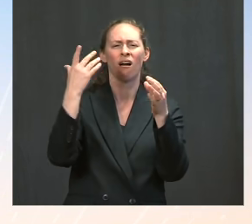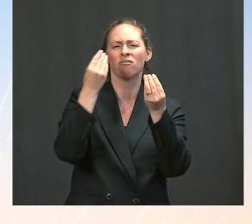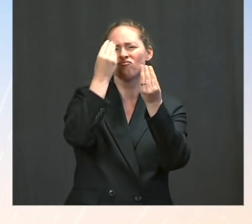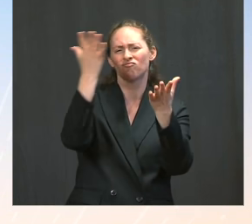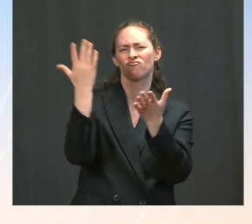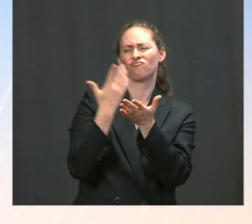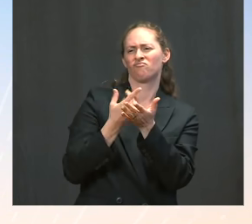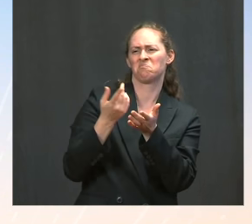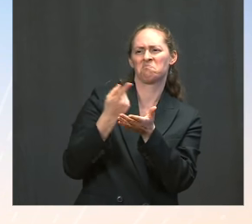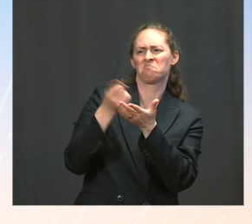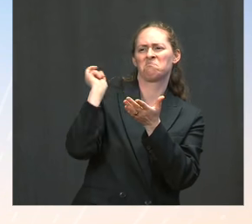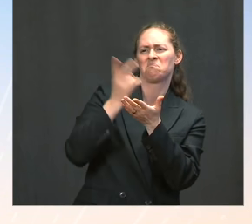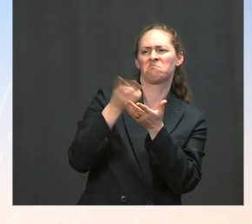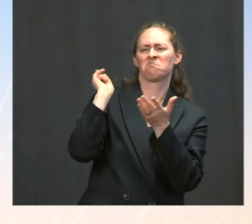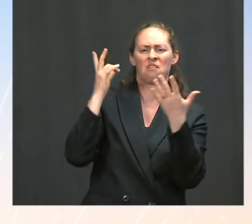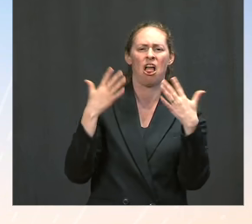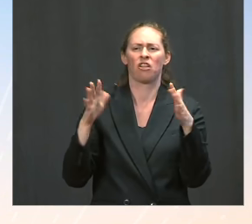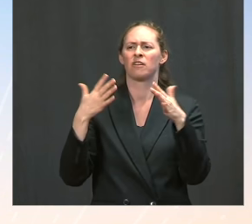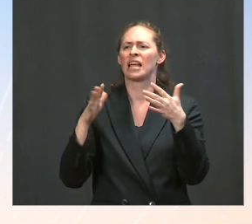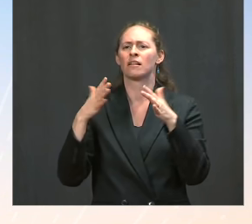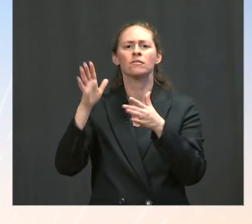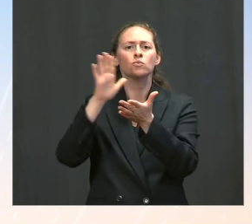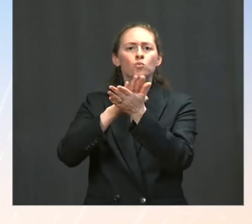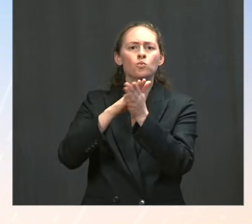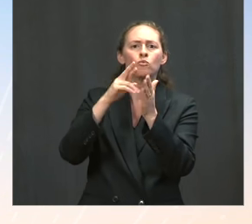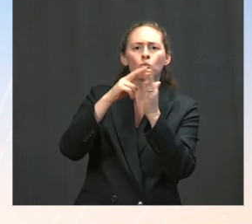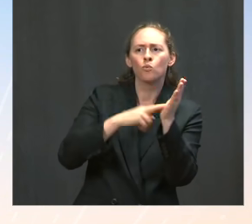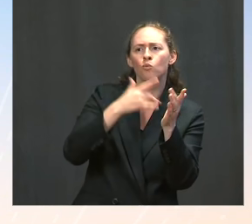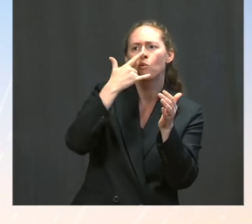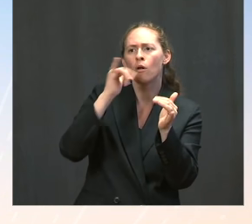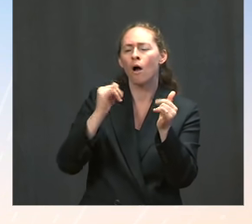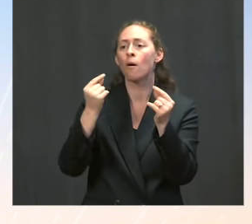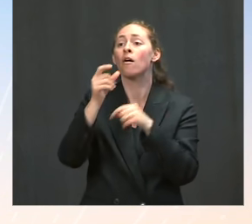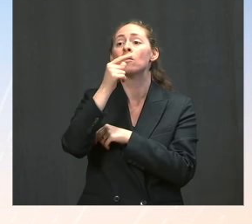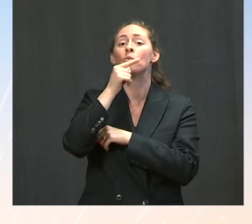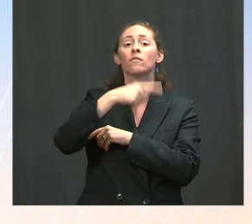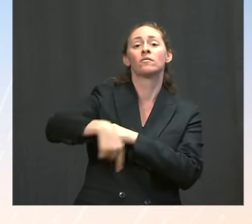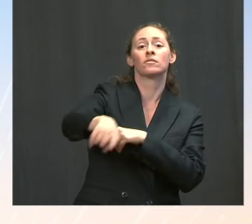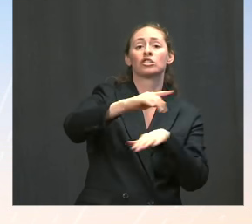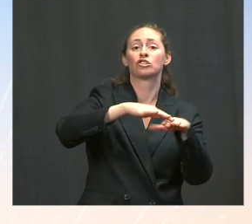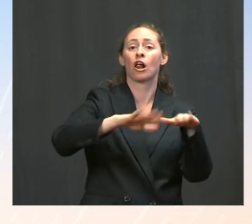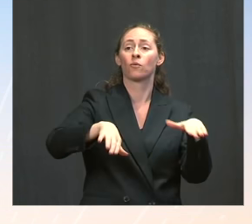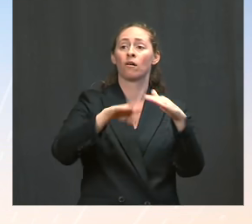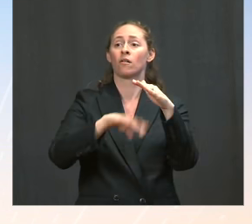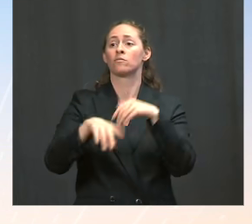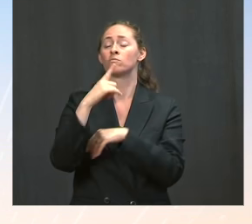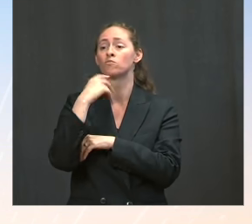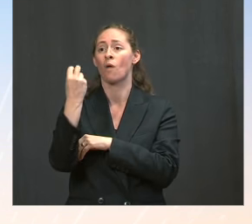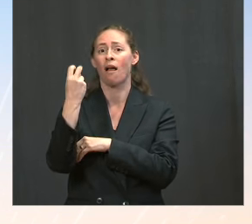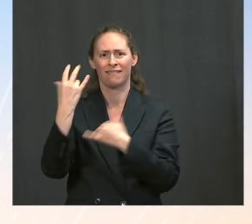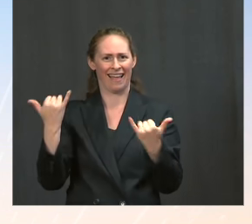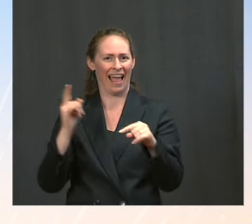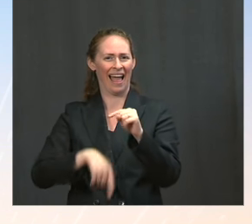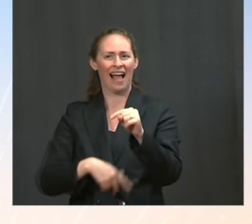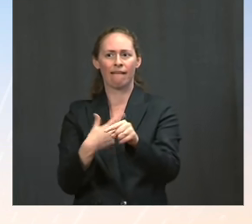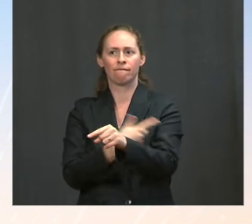because anybody under 12 is not eligible to be vaccinated, so they would not be vaccinated, and so therefore they should be wearing a